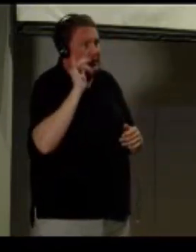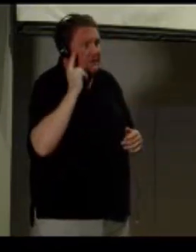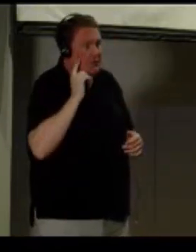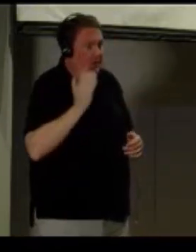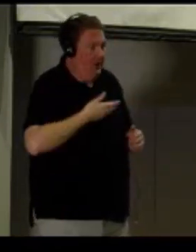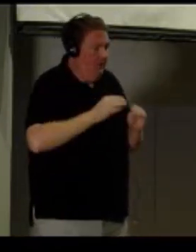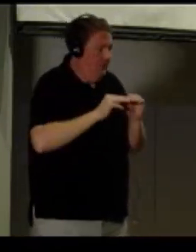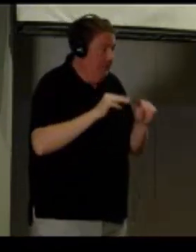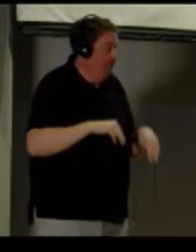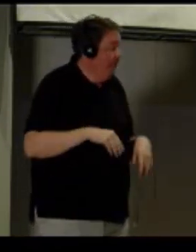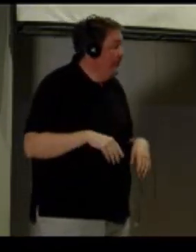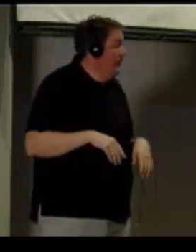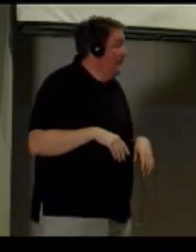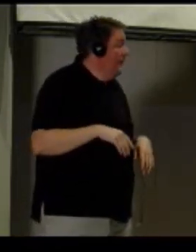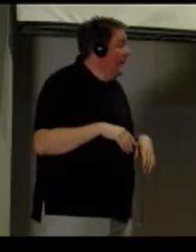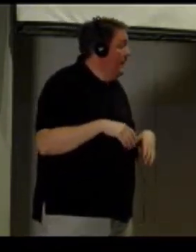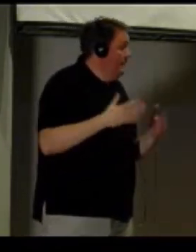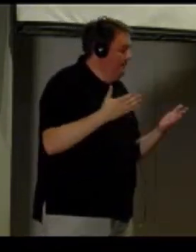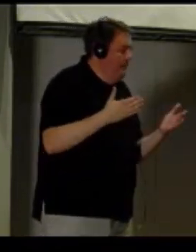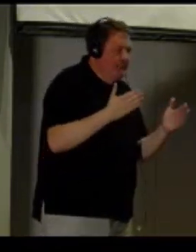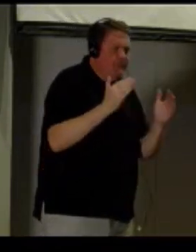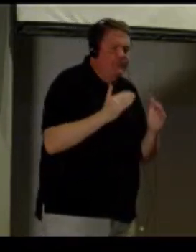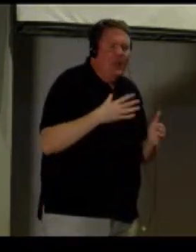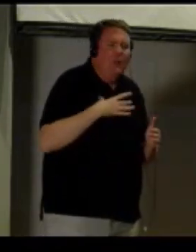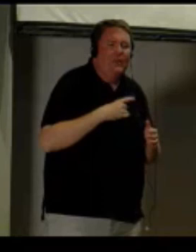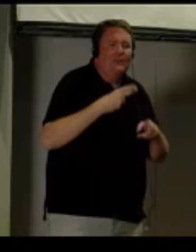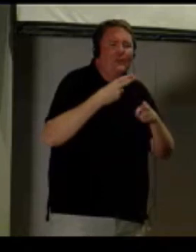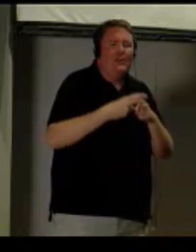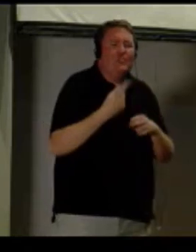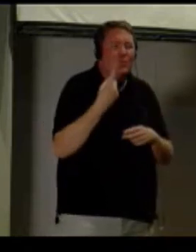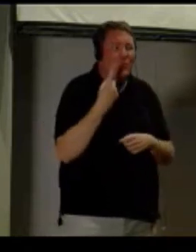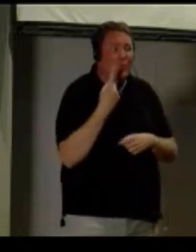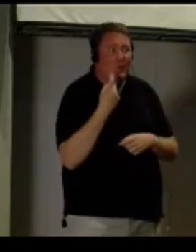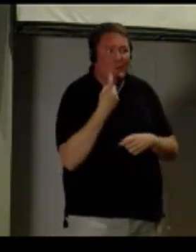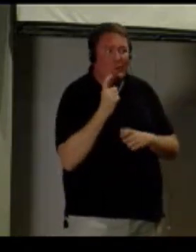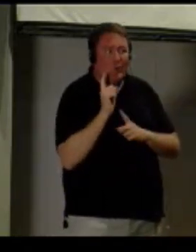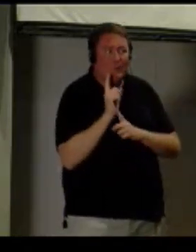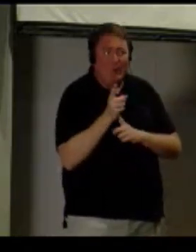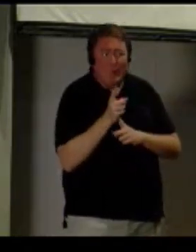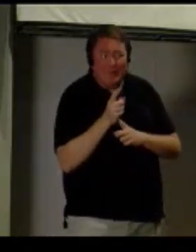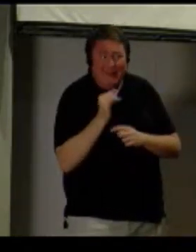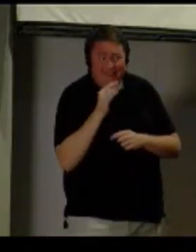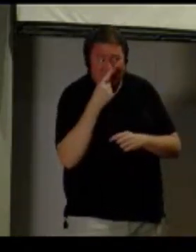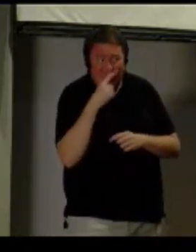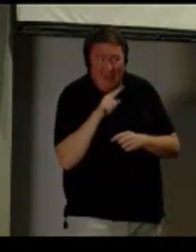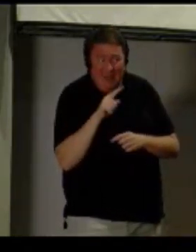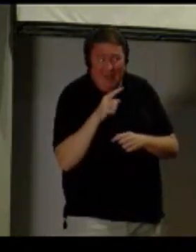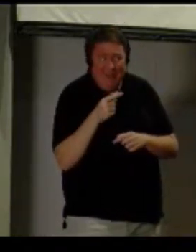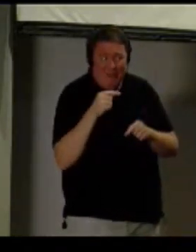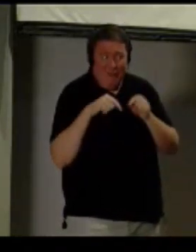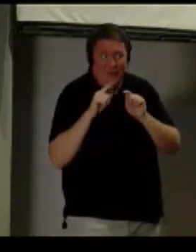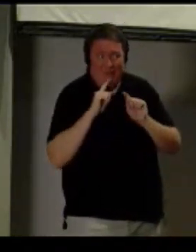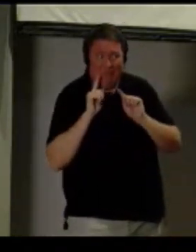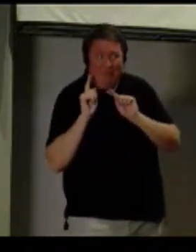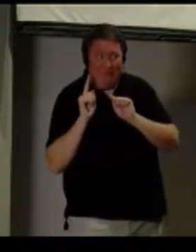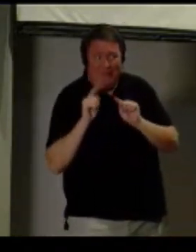I just wanted to also mention one more aha moment, because it touches on what Laura said in terms